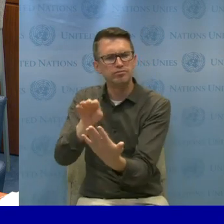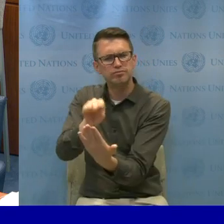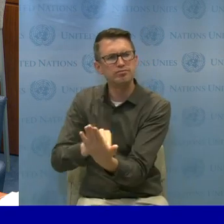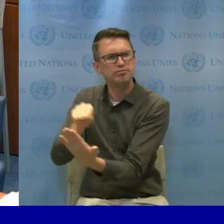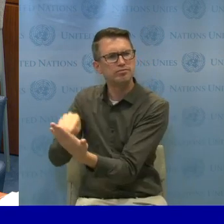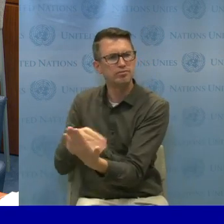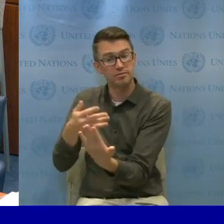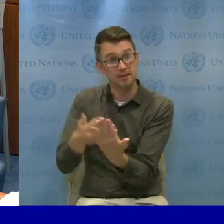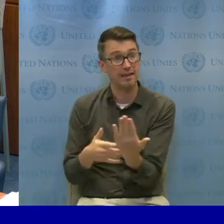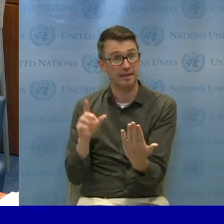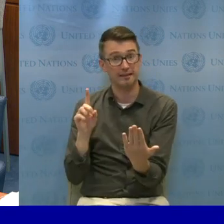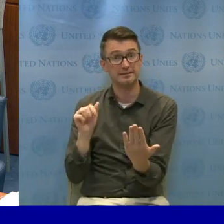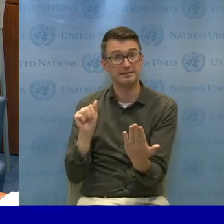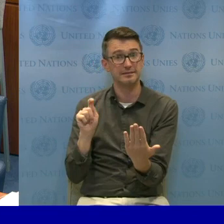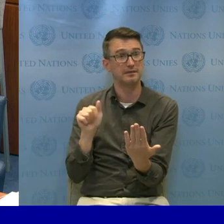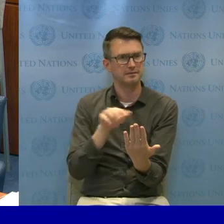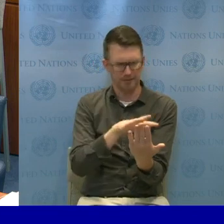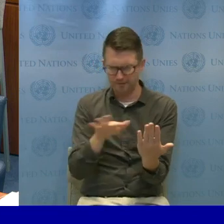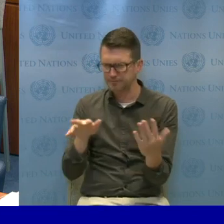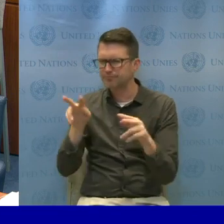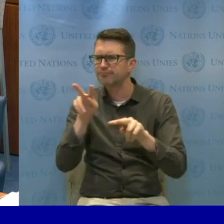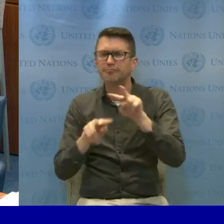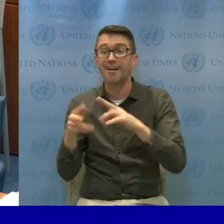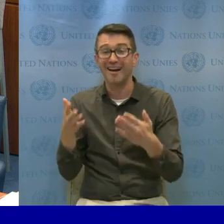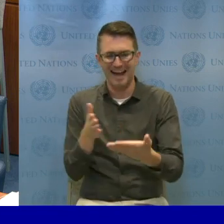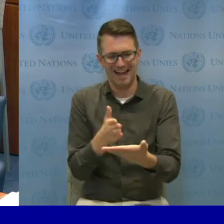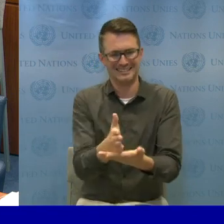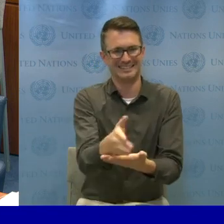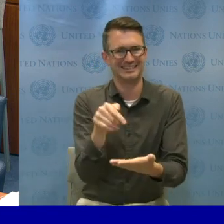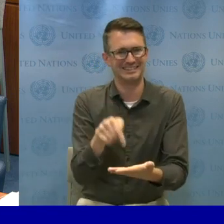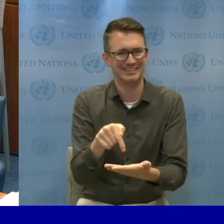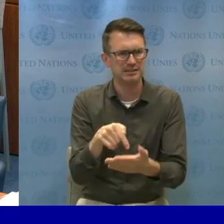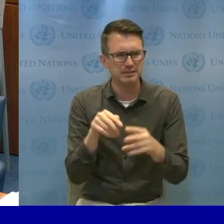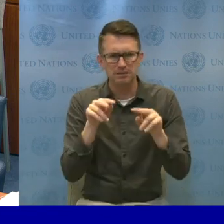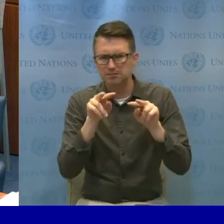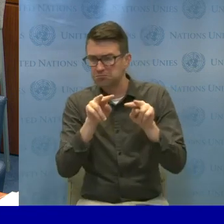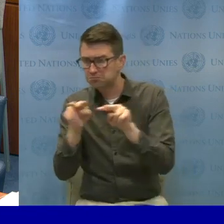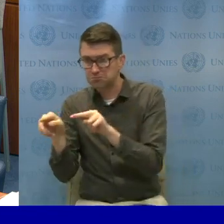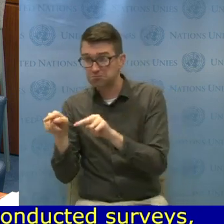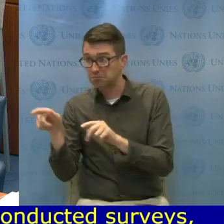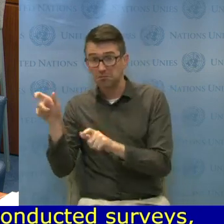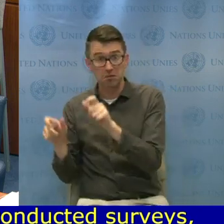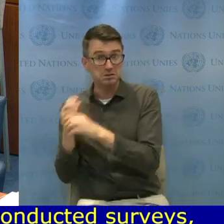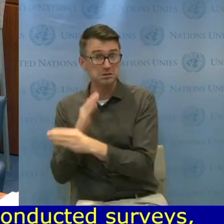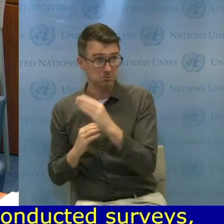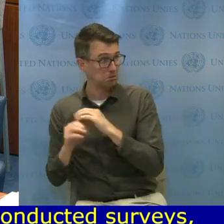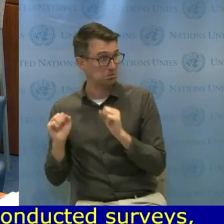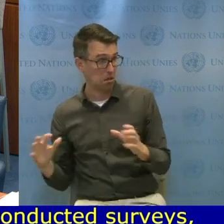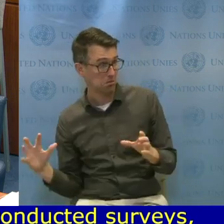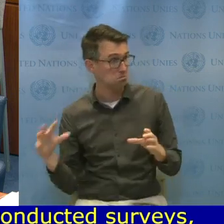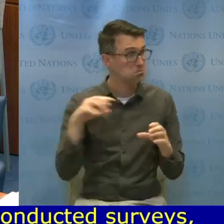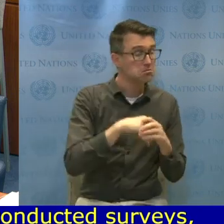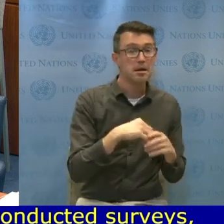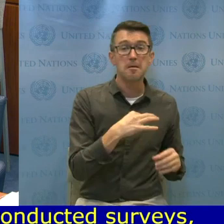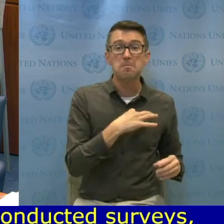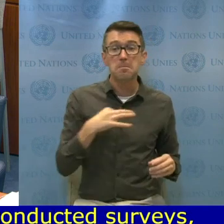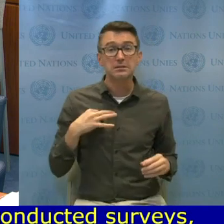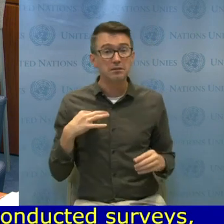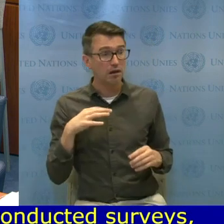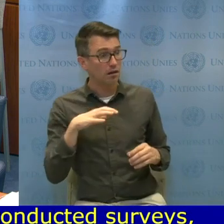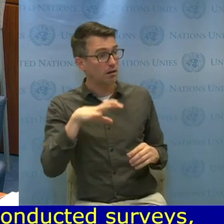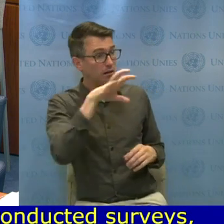of persons with disability to health care, and this survey confirmed that